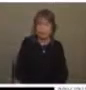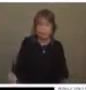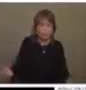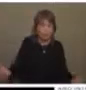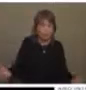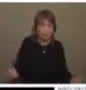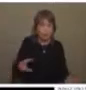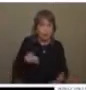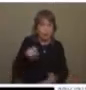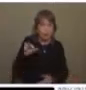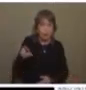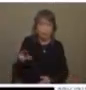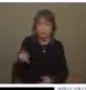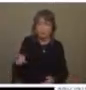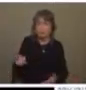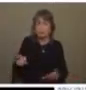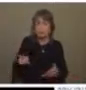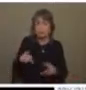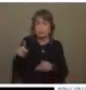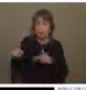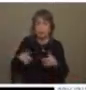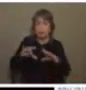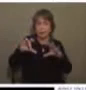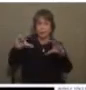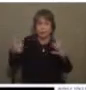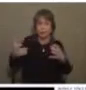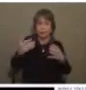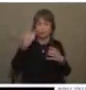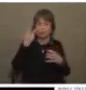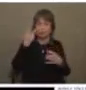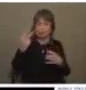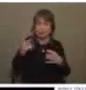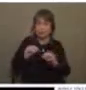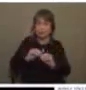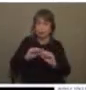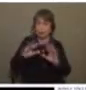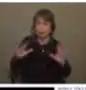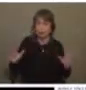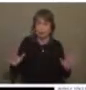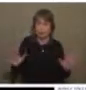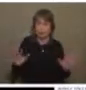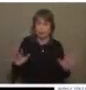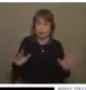population pyramid. And as we can clearly see,